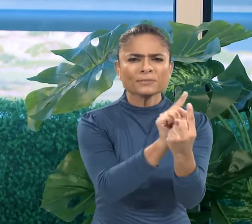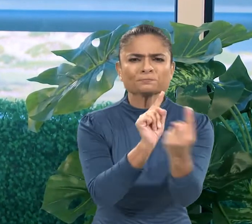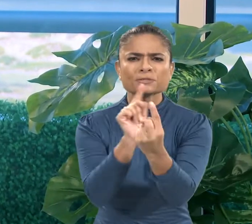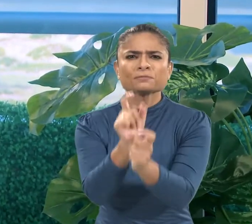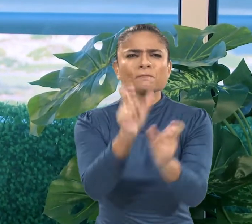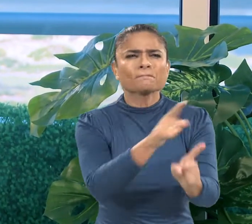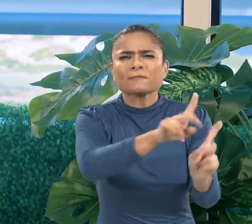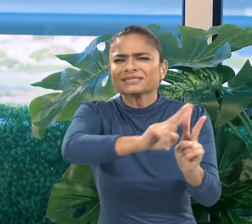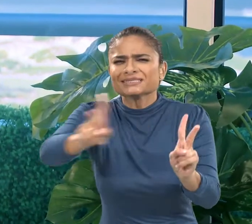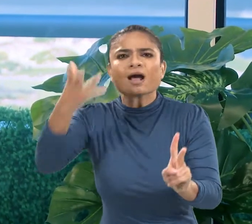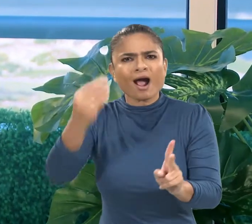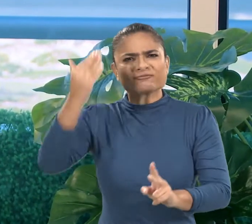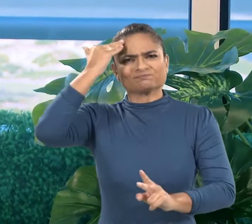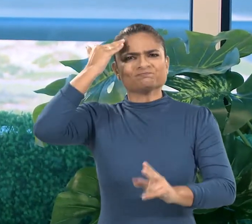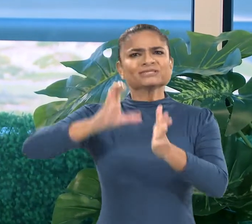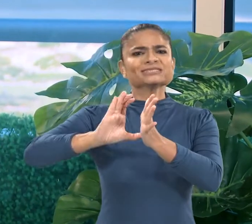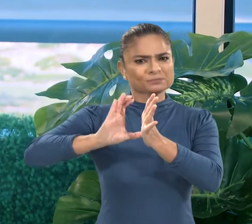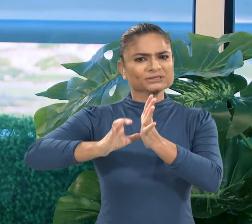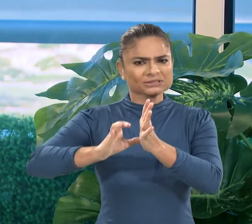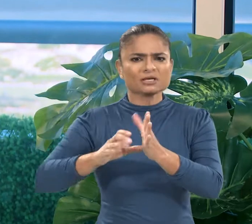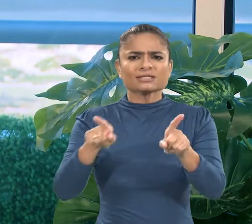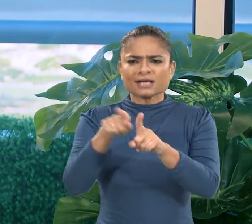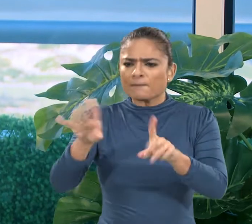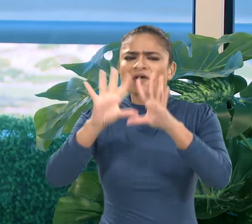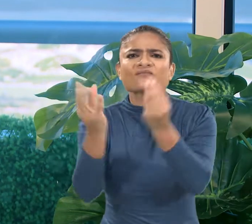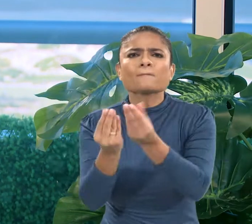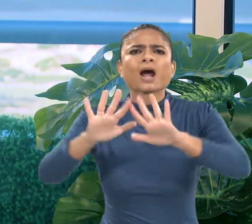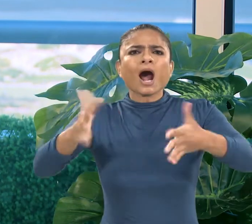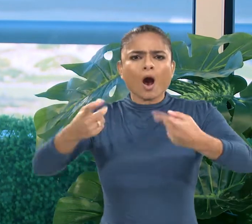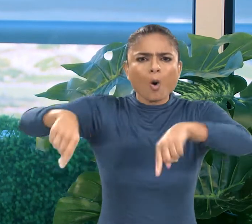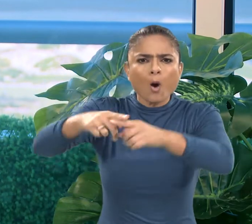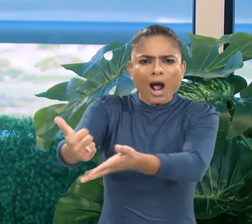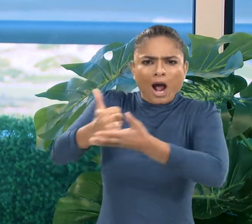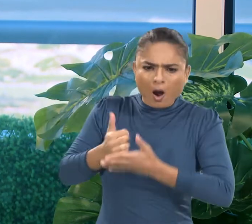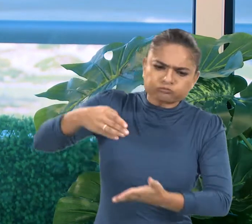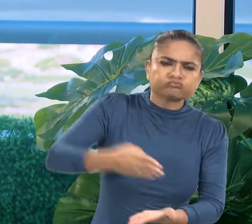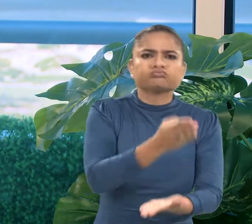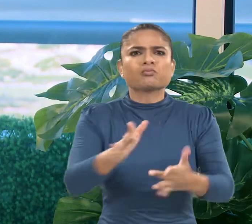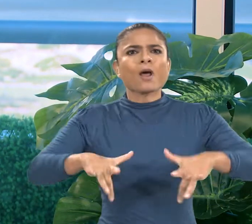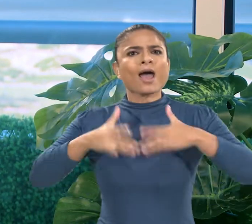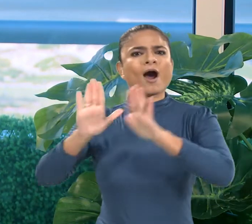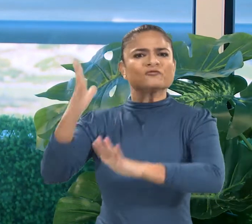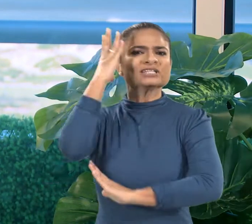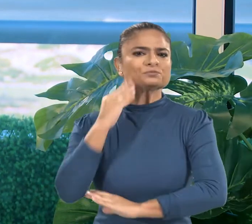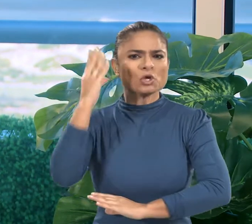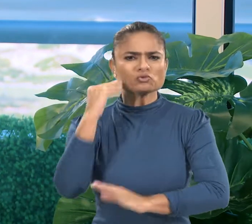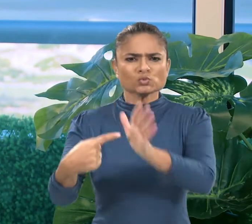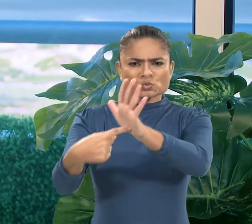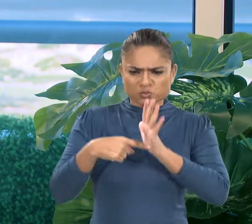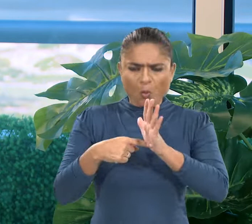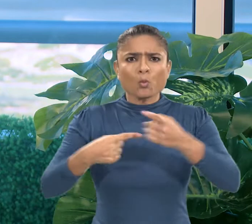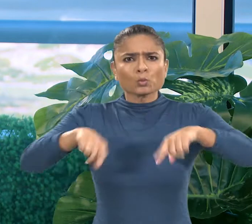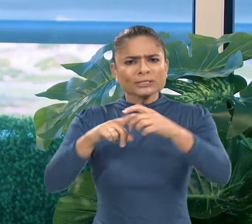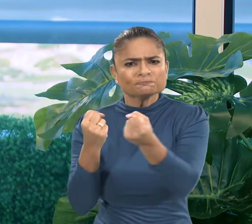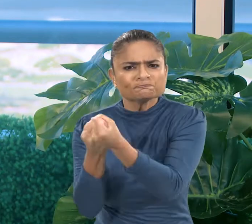people with intellectual disabilities and their families who take us on a journey of their lived experience, showing us that where there